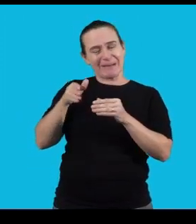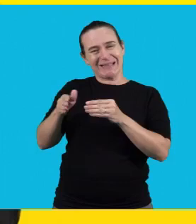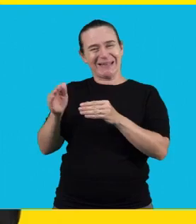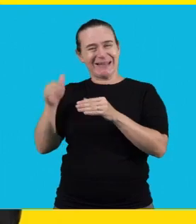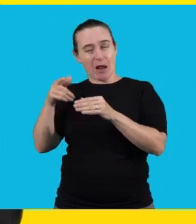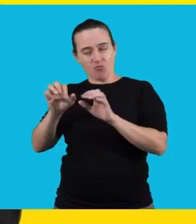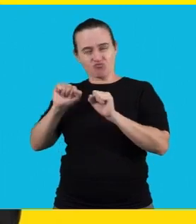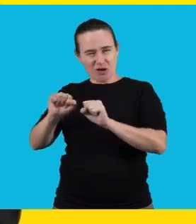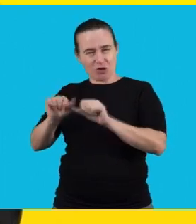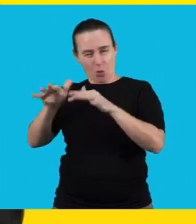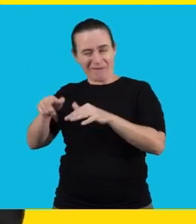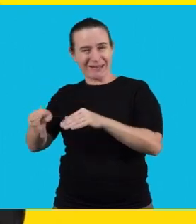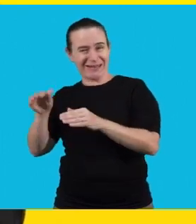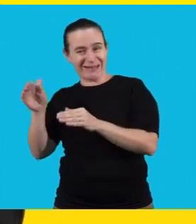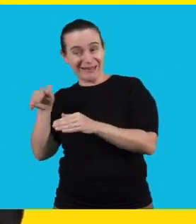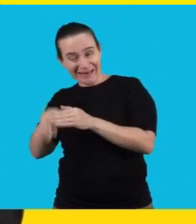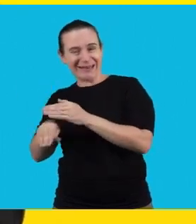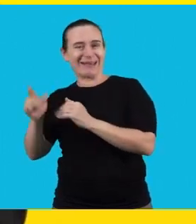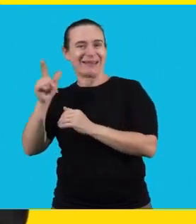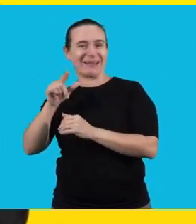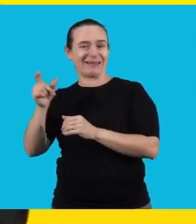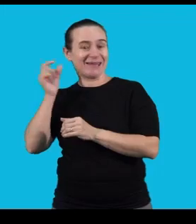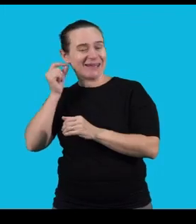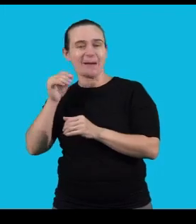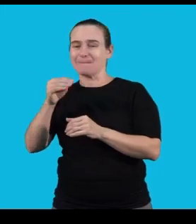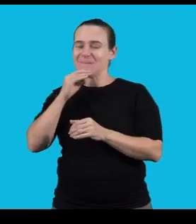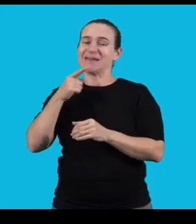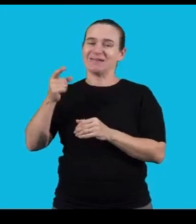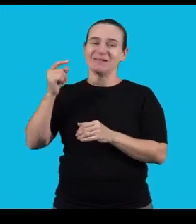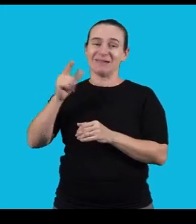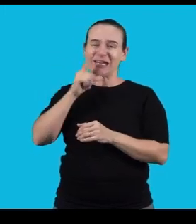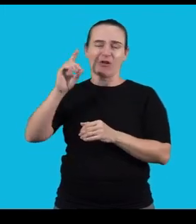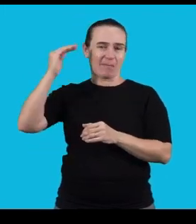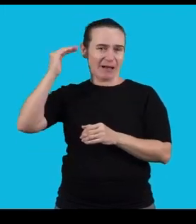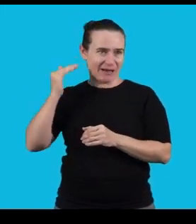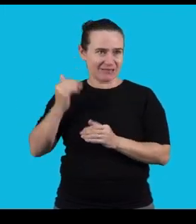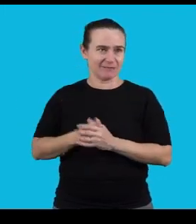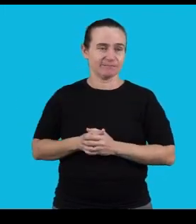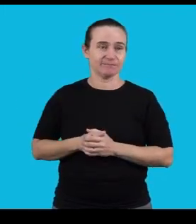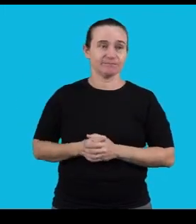and therefore hearing is already compromised. 335.